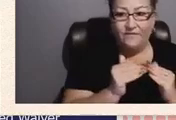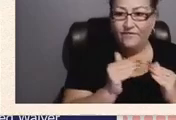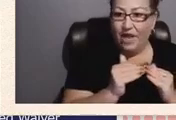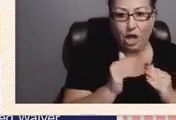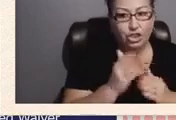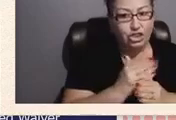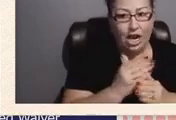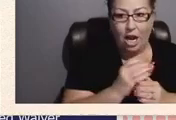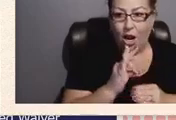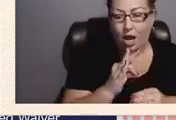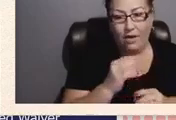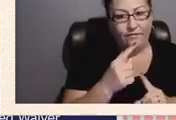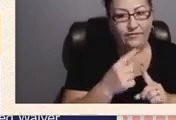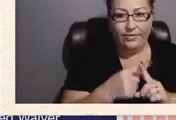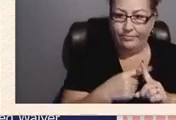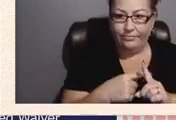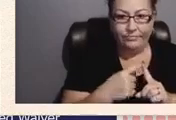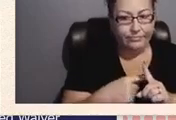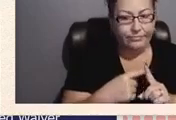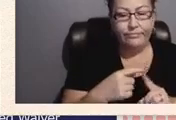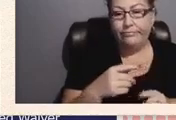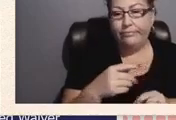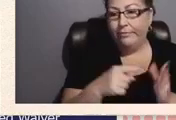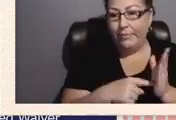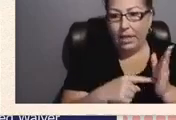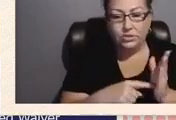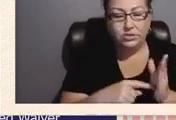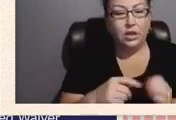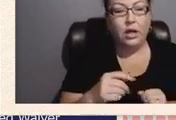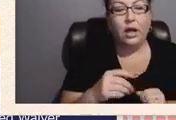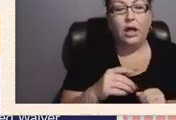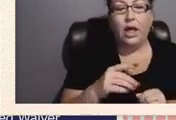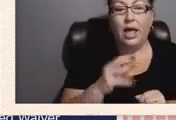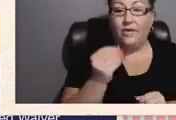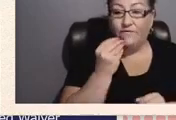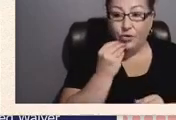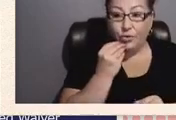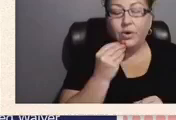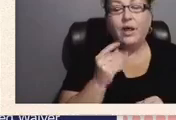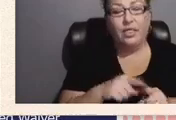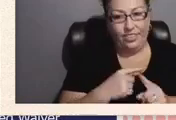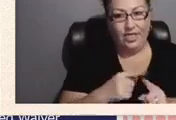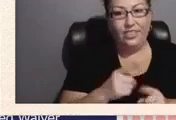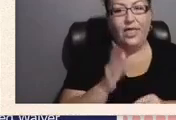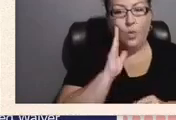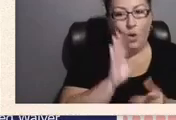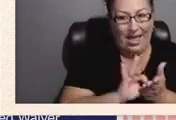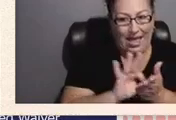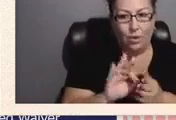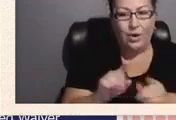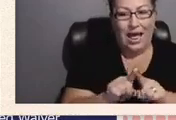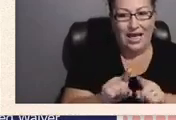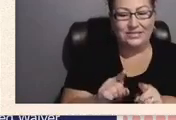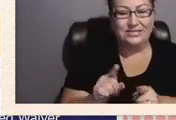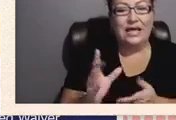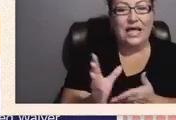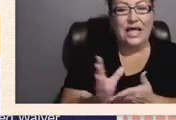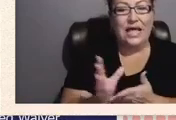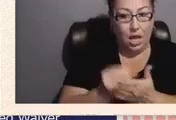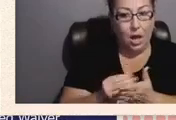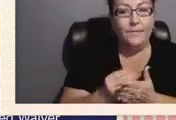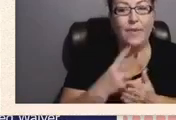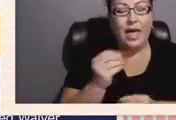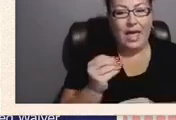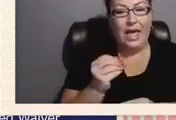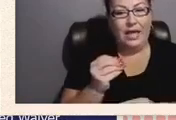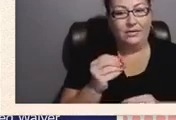of the housing and the living arrangements and food, they're going to count that as in-kind income and deem it